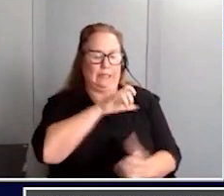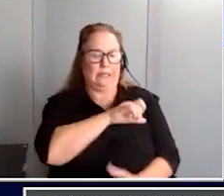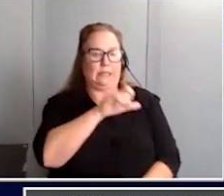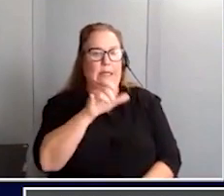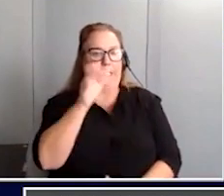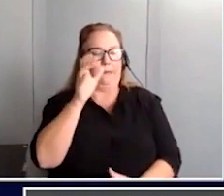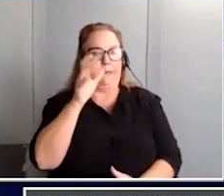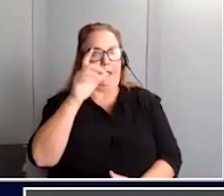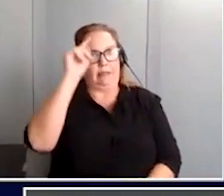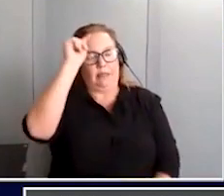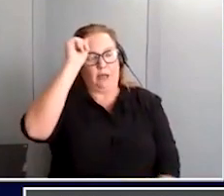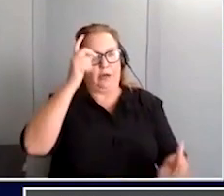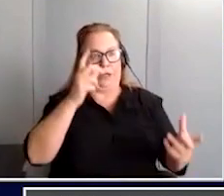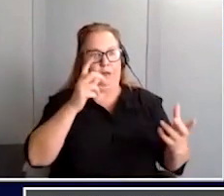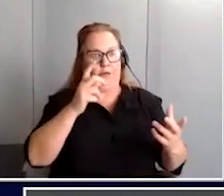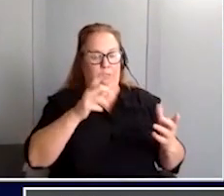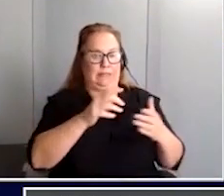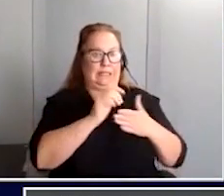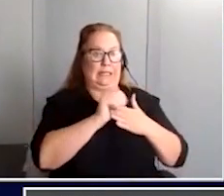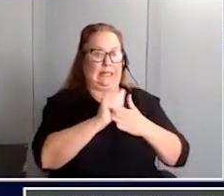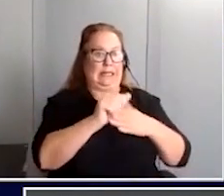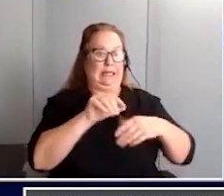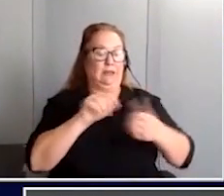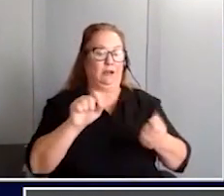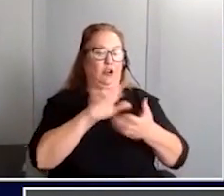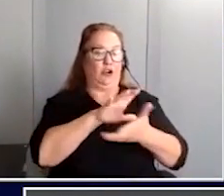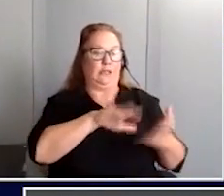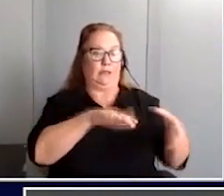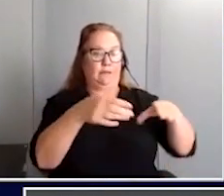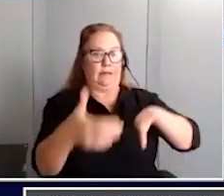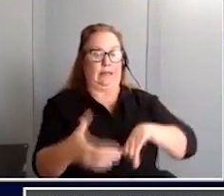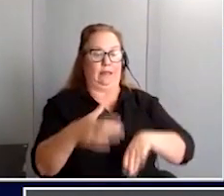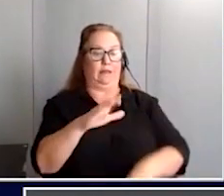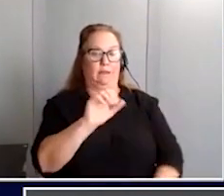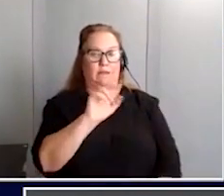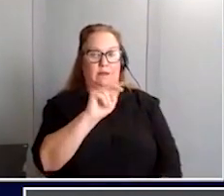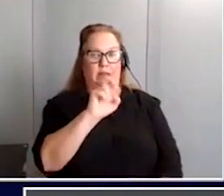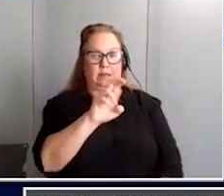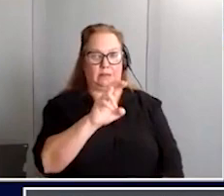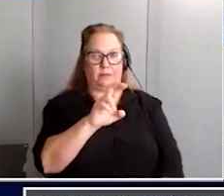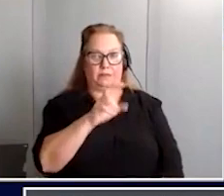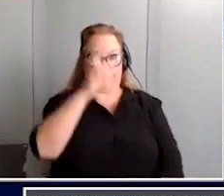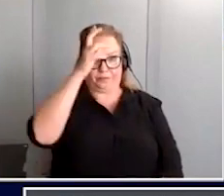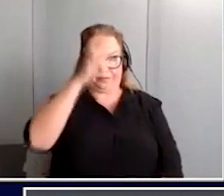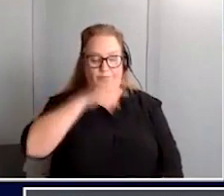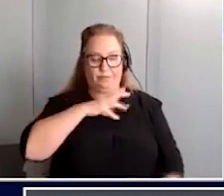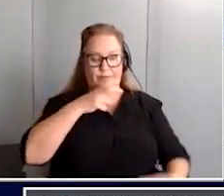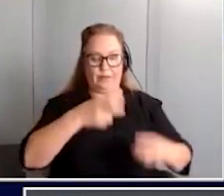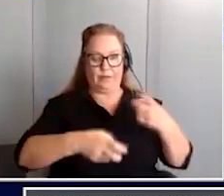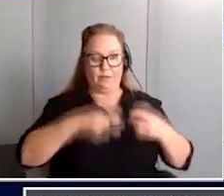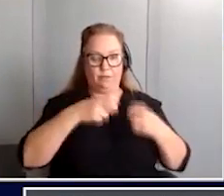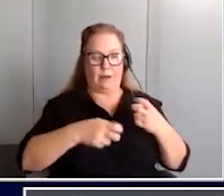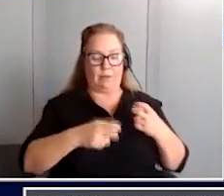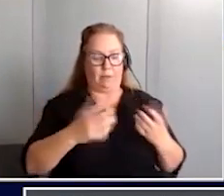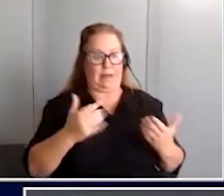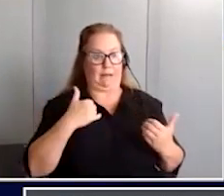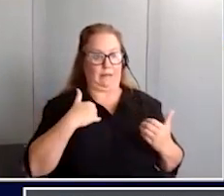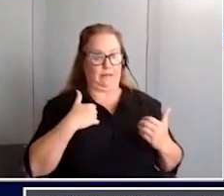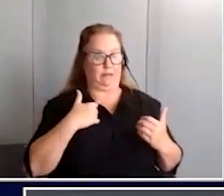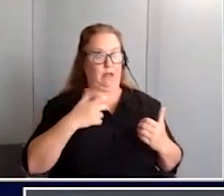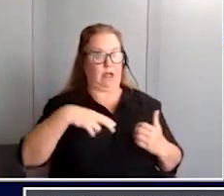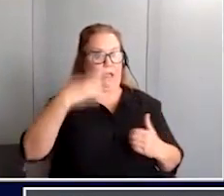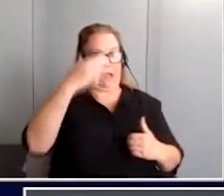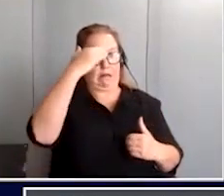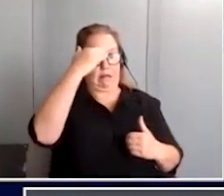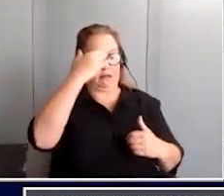is one of the leading causes of death in men from cancer. And the problem is that if the knowledge is here, in different